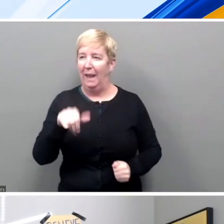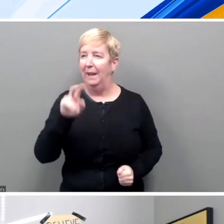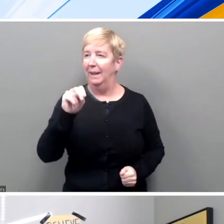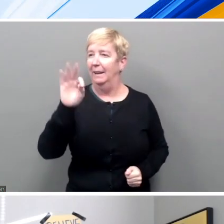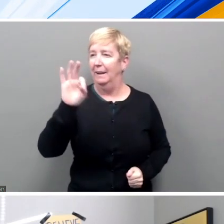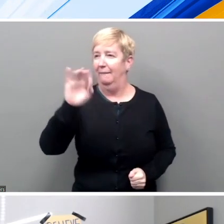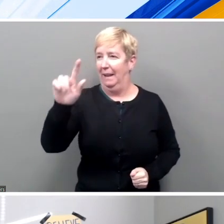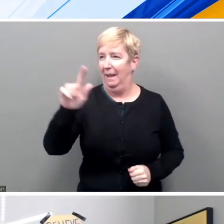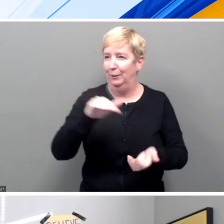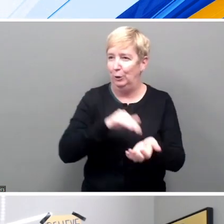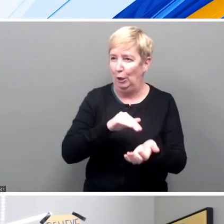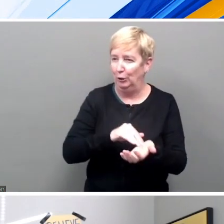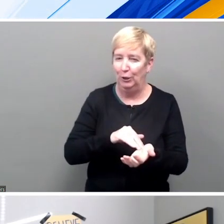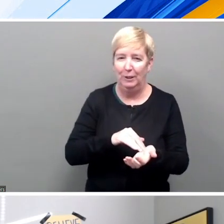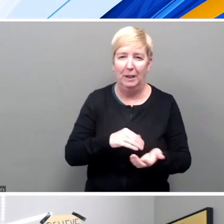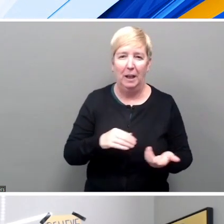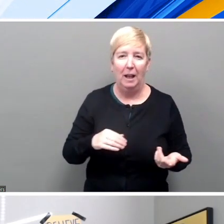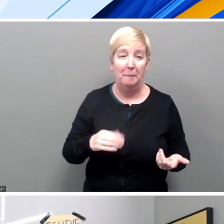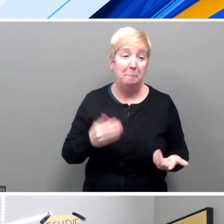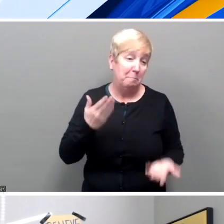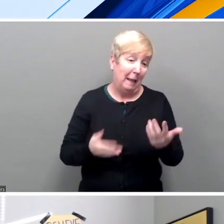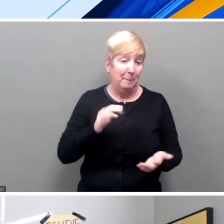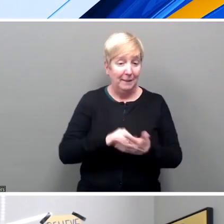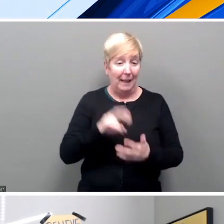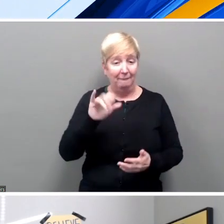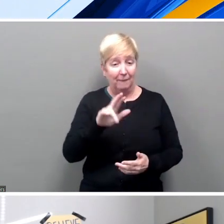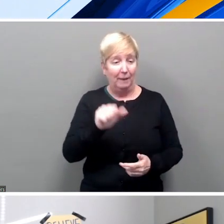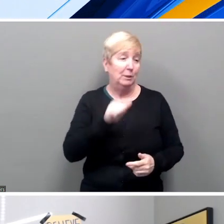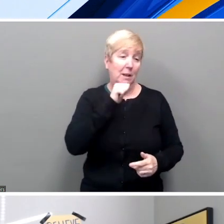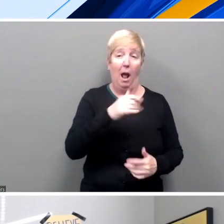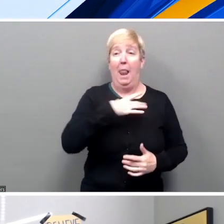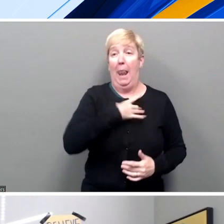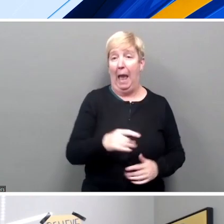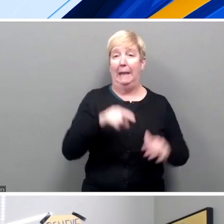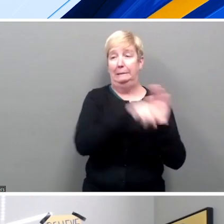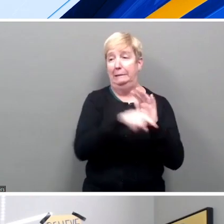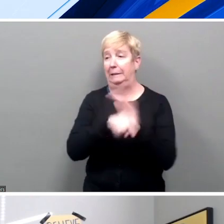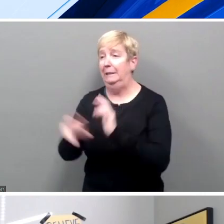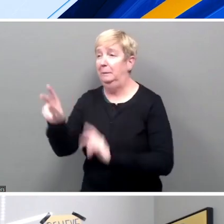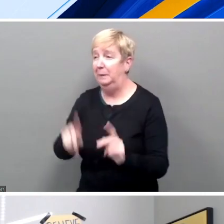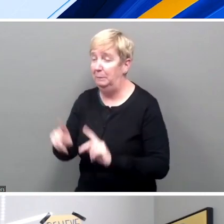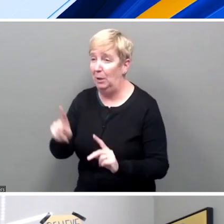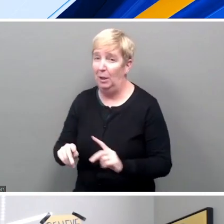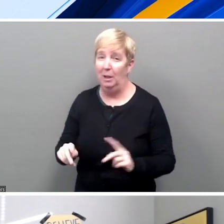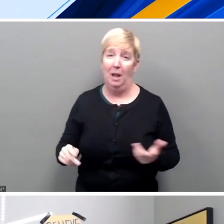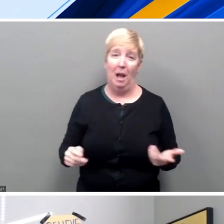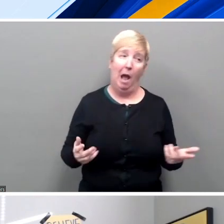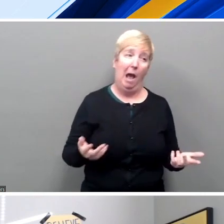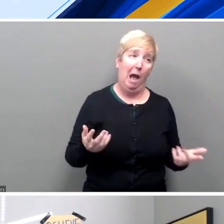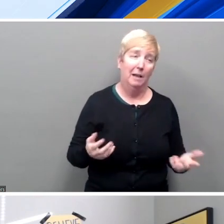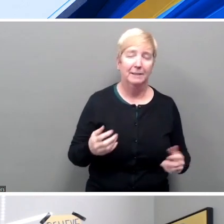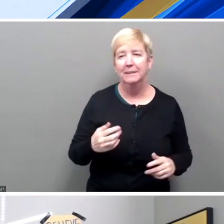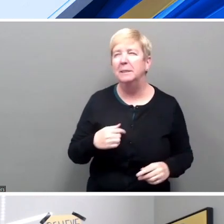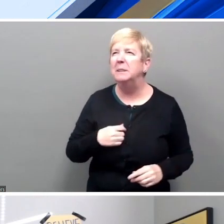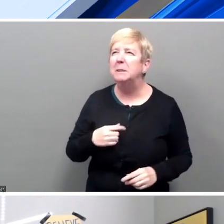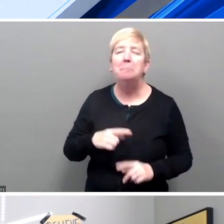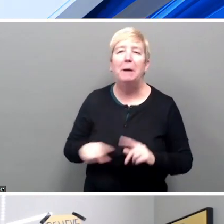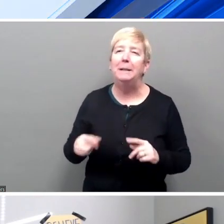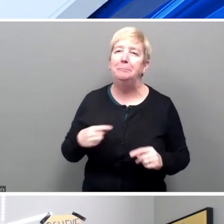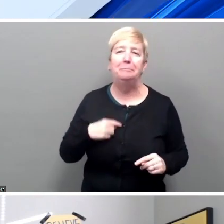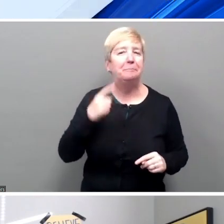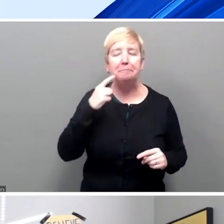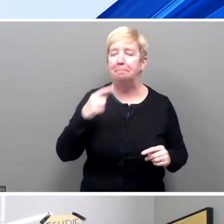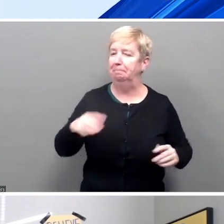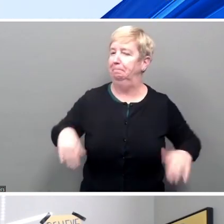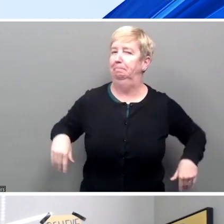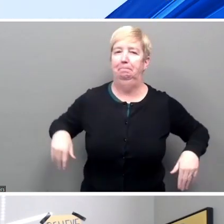virus, it doesn't like killing people, because, then they can't spread the virus to other people. But I think it's premature. And